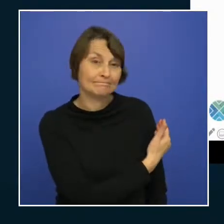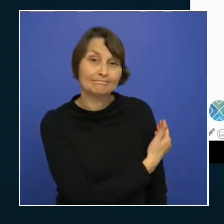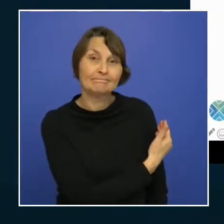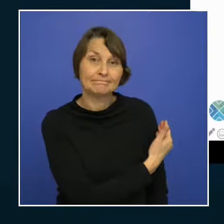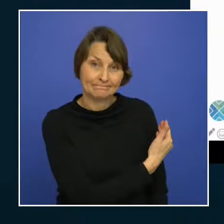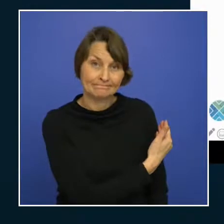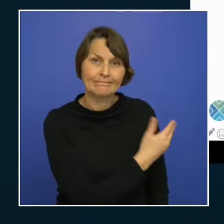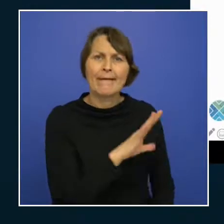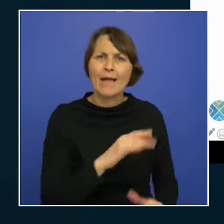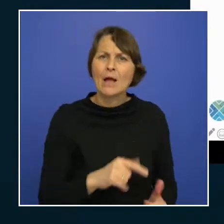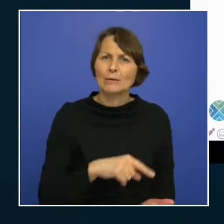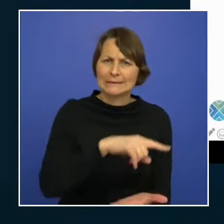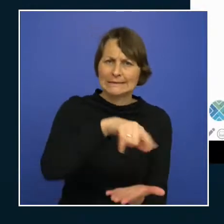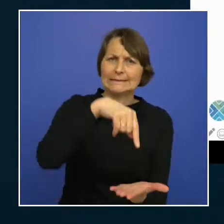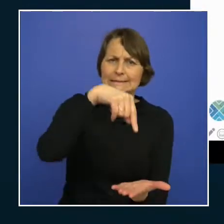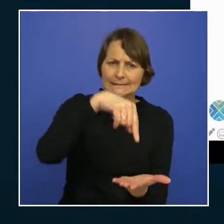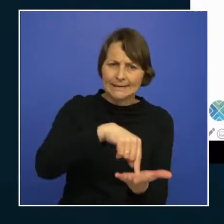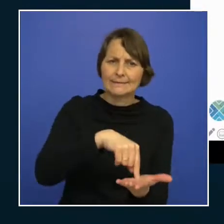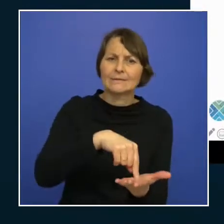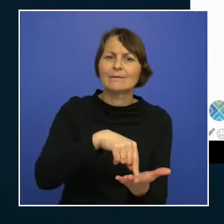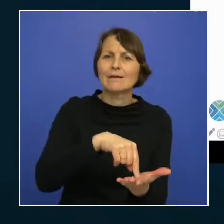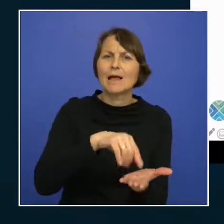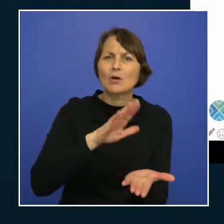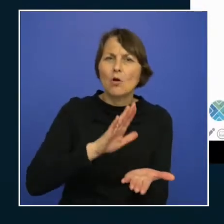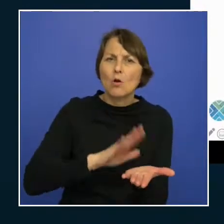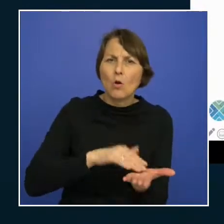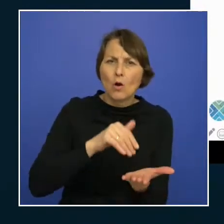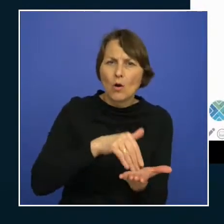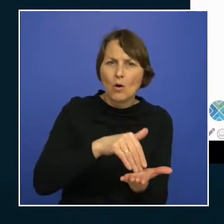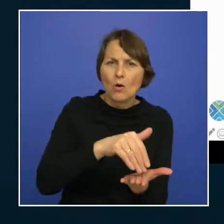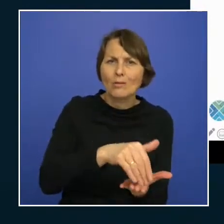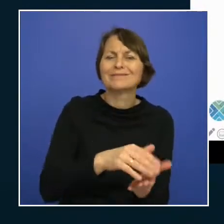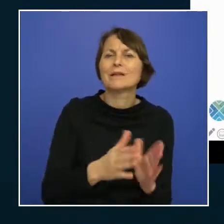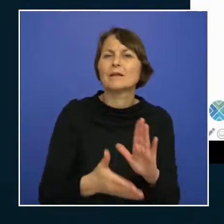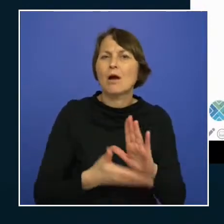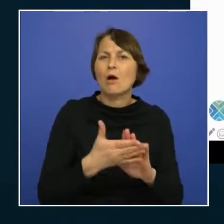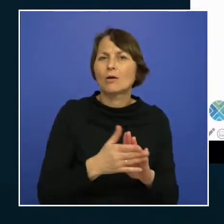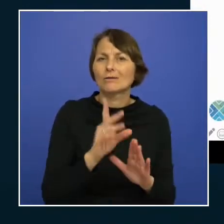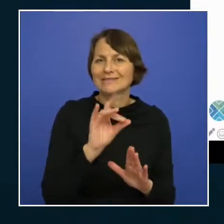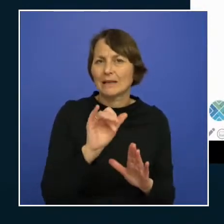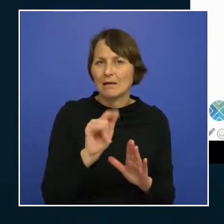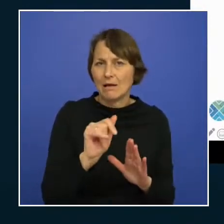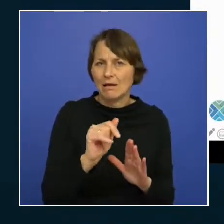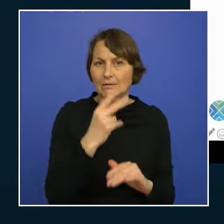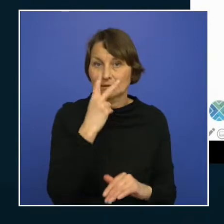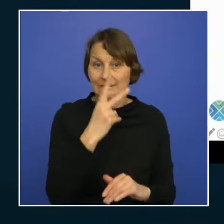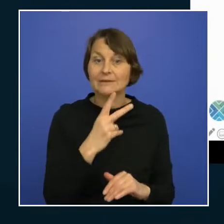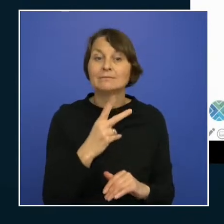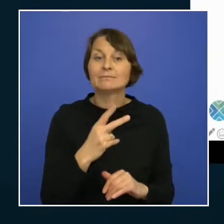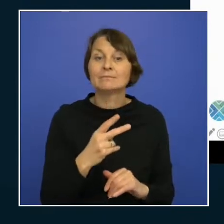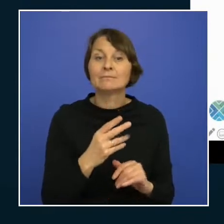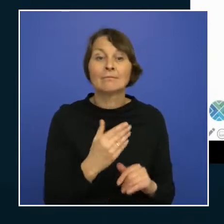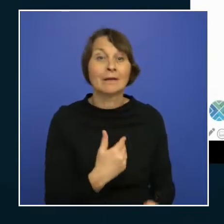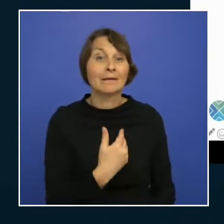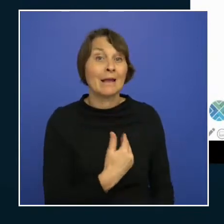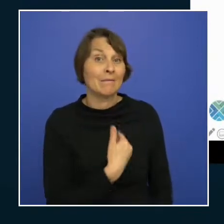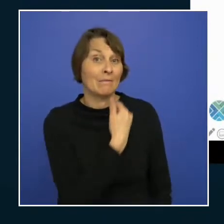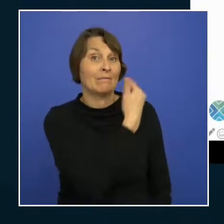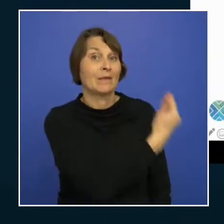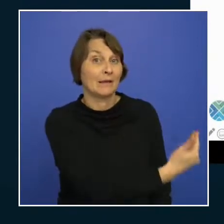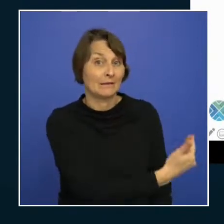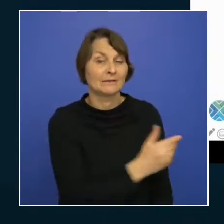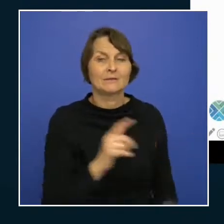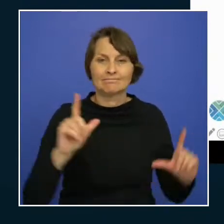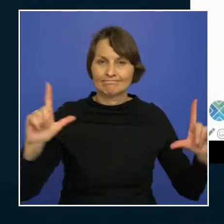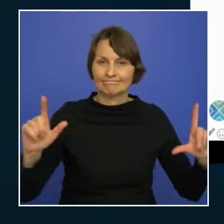the logs, metrics, and audit data. You can see here. And the landing zone subscription, that's this one,